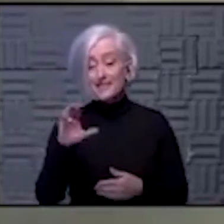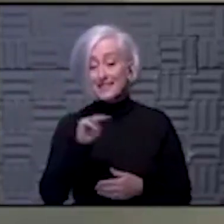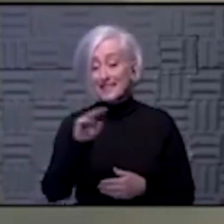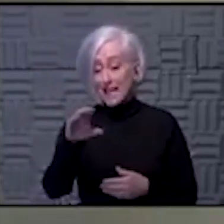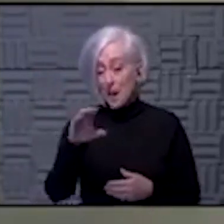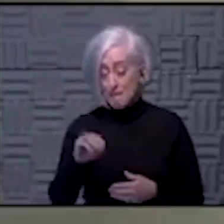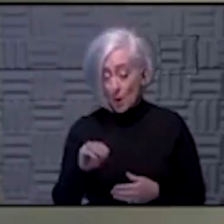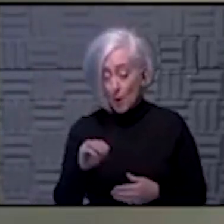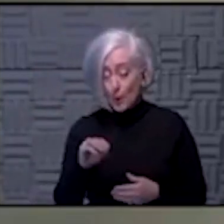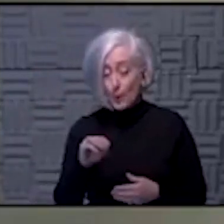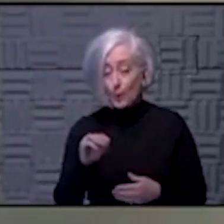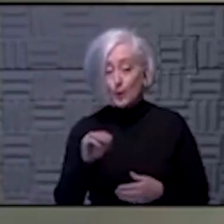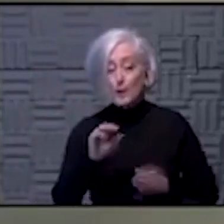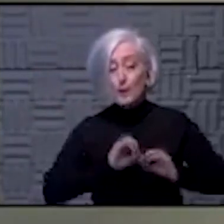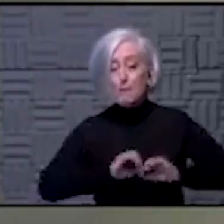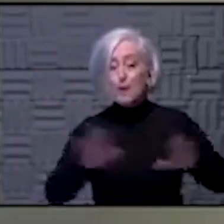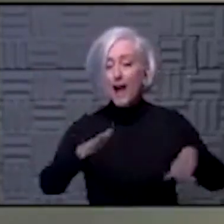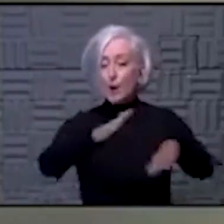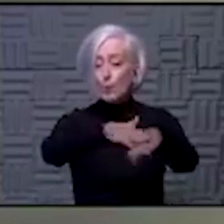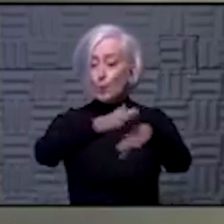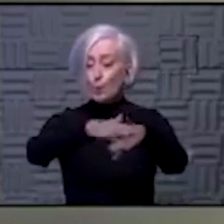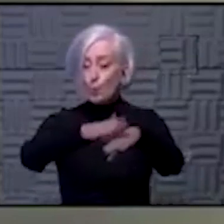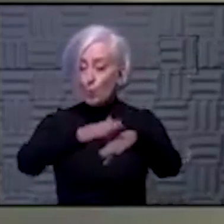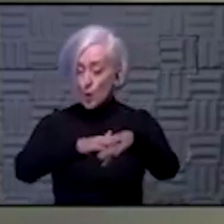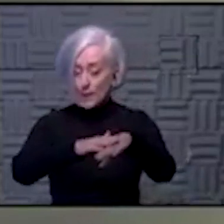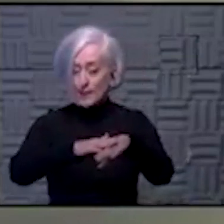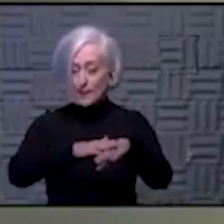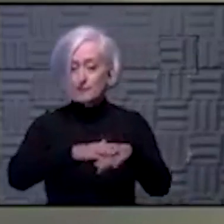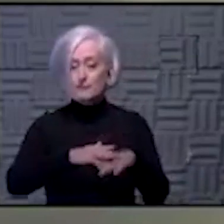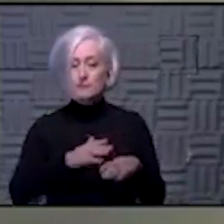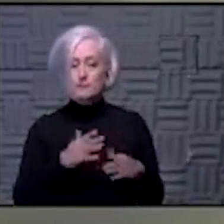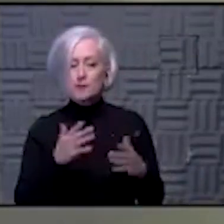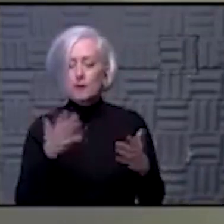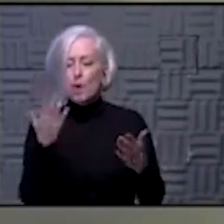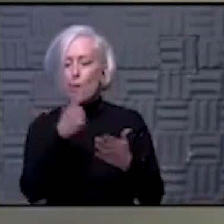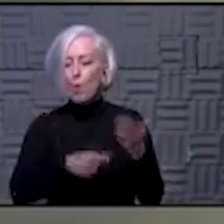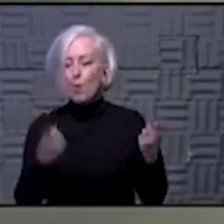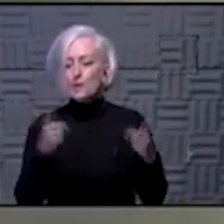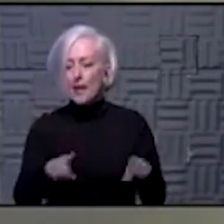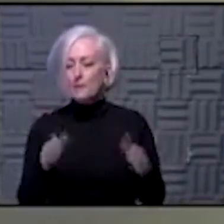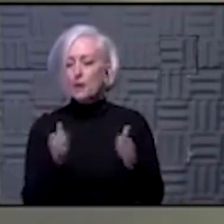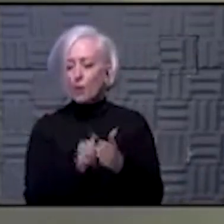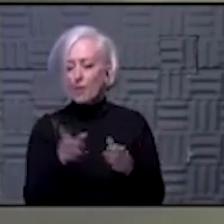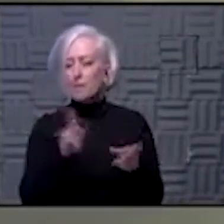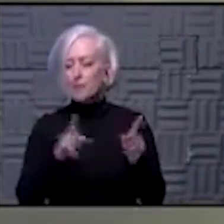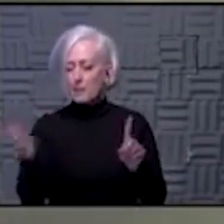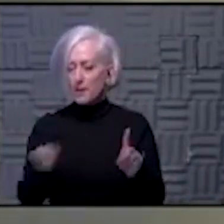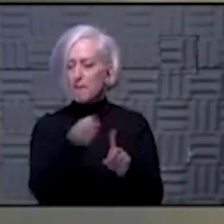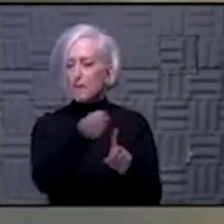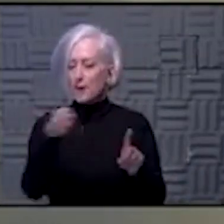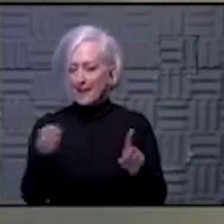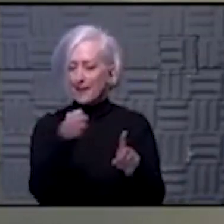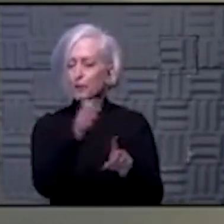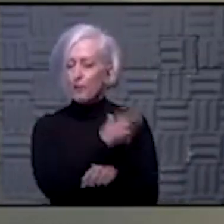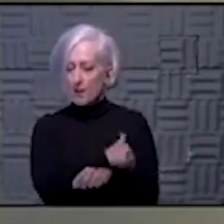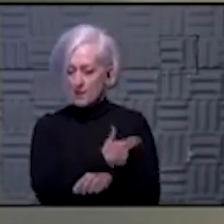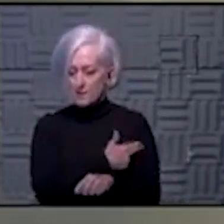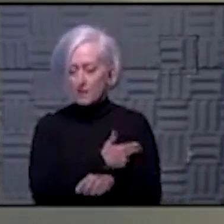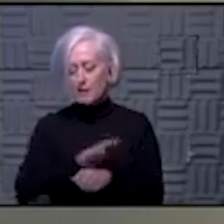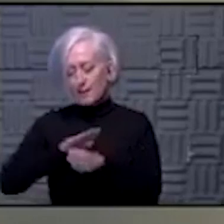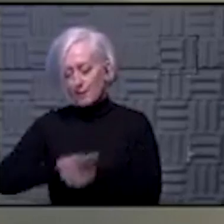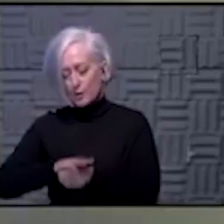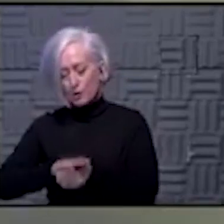out their, the warning that where we were heading with hospitalizations and the stress on